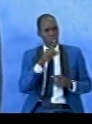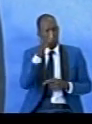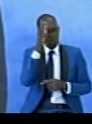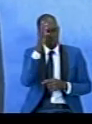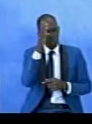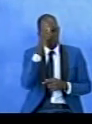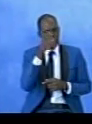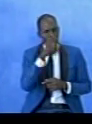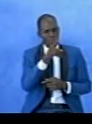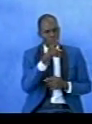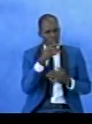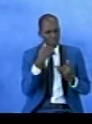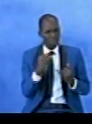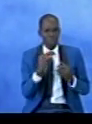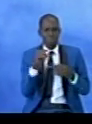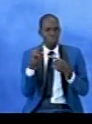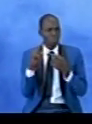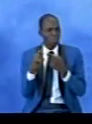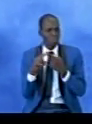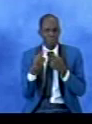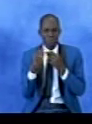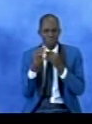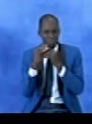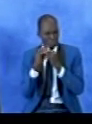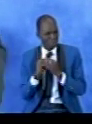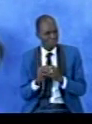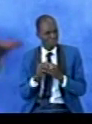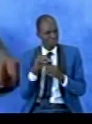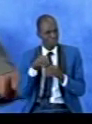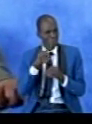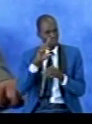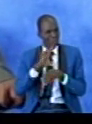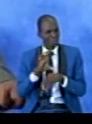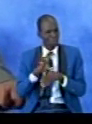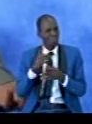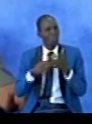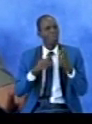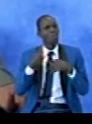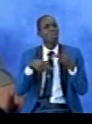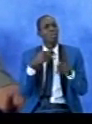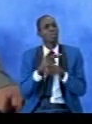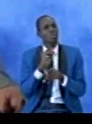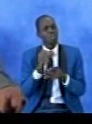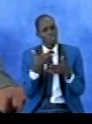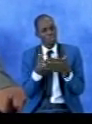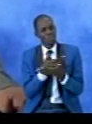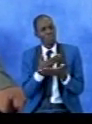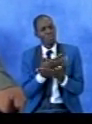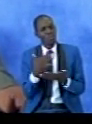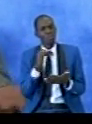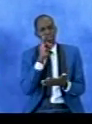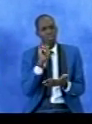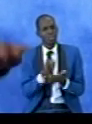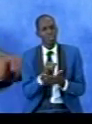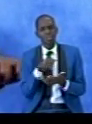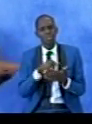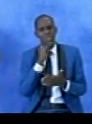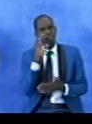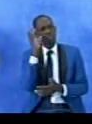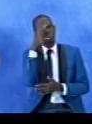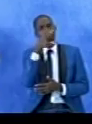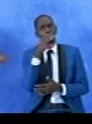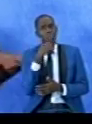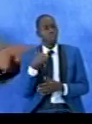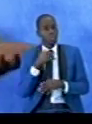you go to worship, you know, last Sunday? What kind of new thing is this? We didn't know that at